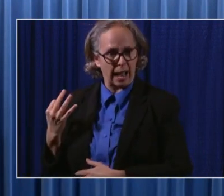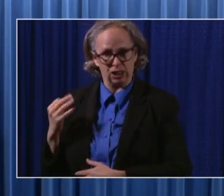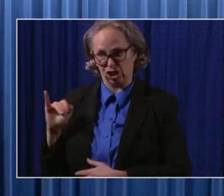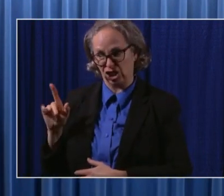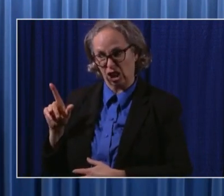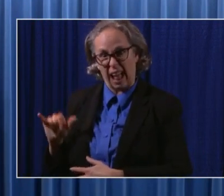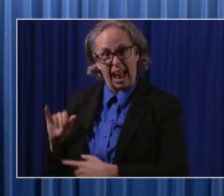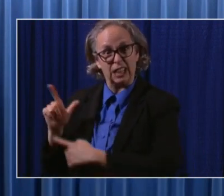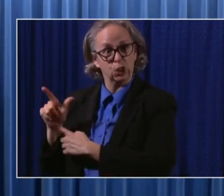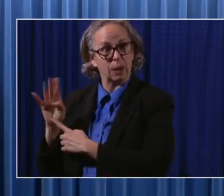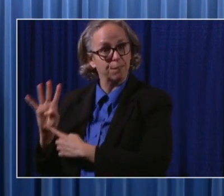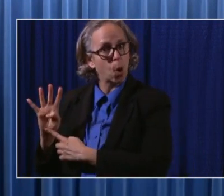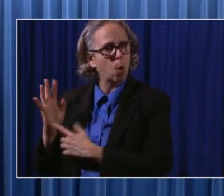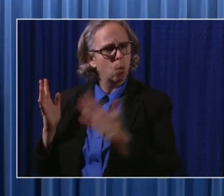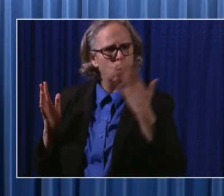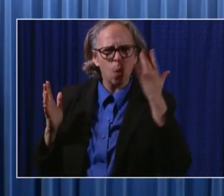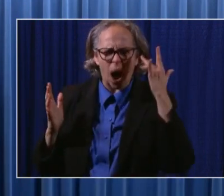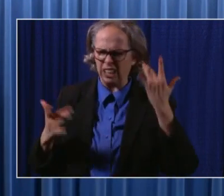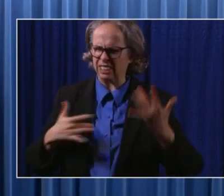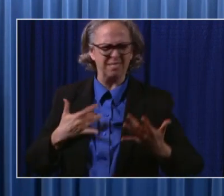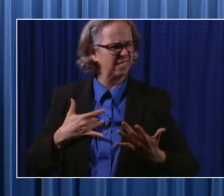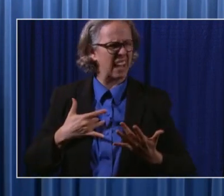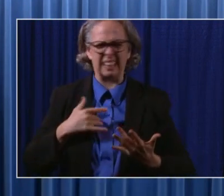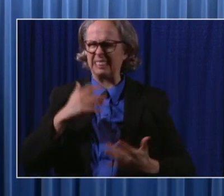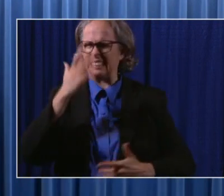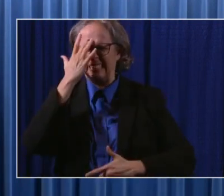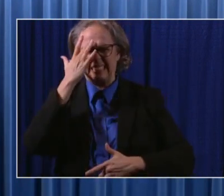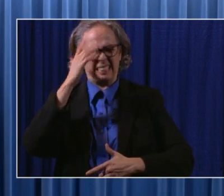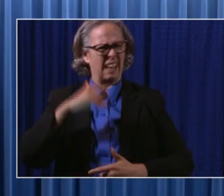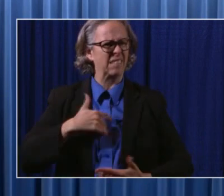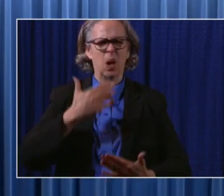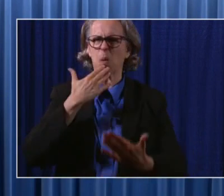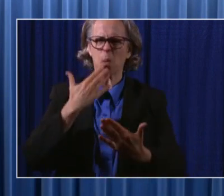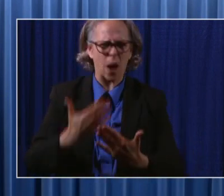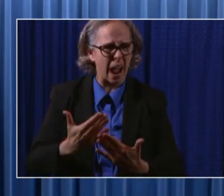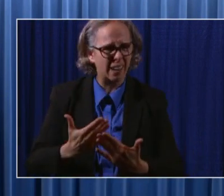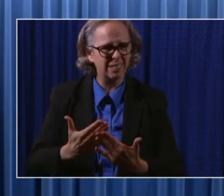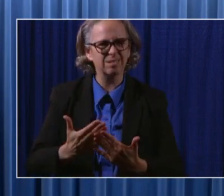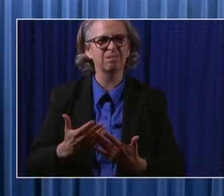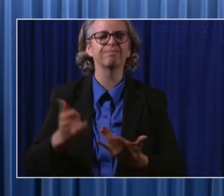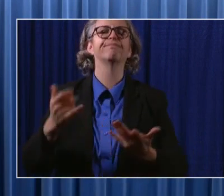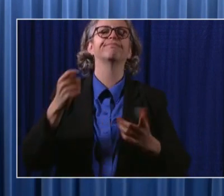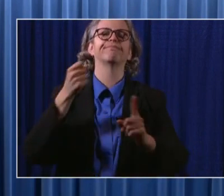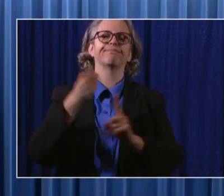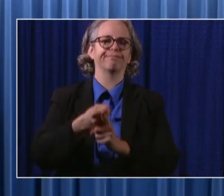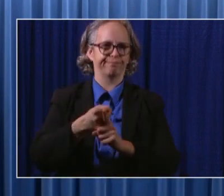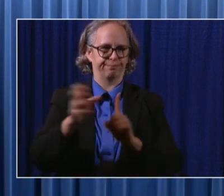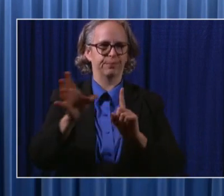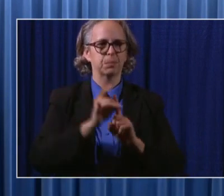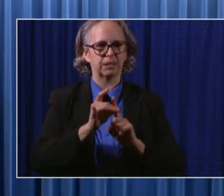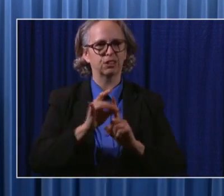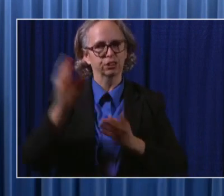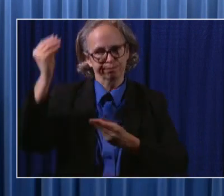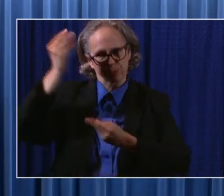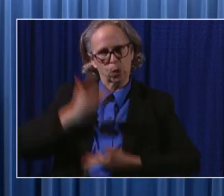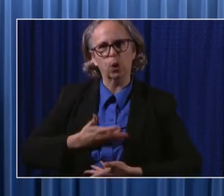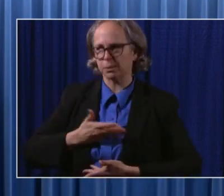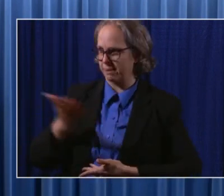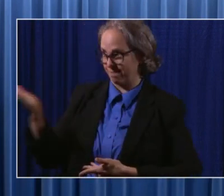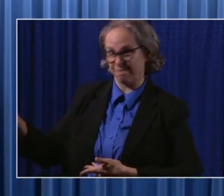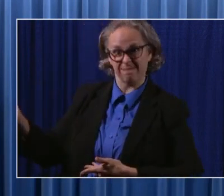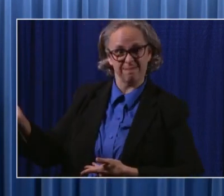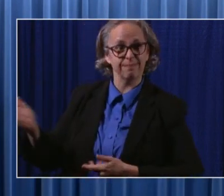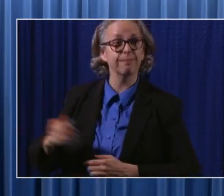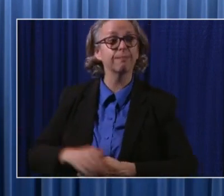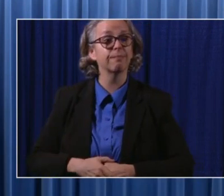received her positive test result yesterday, and she called me right after that. Contact tracing, the normal